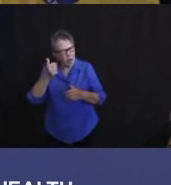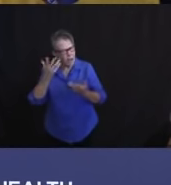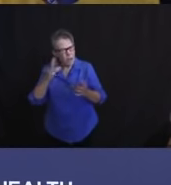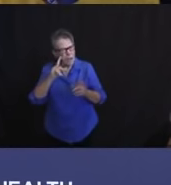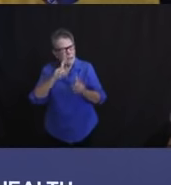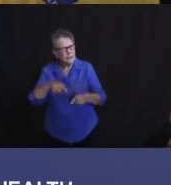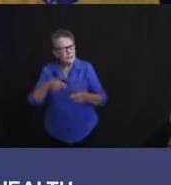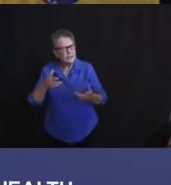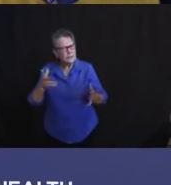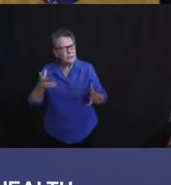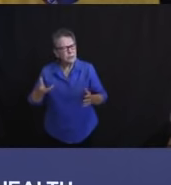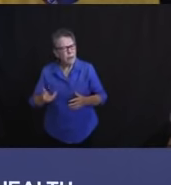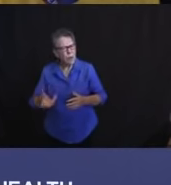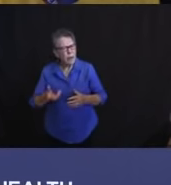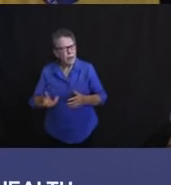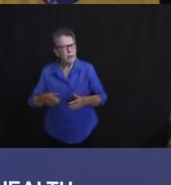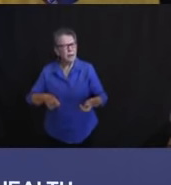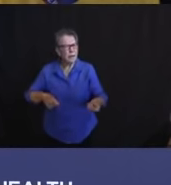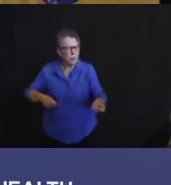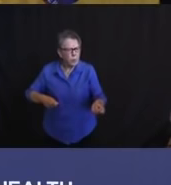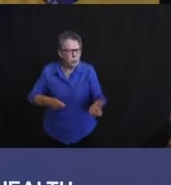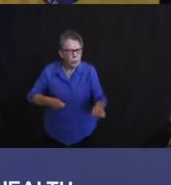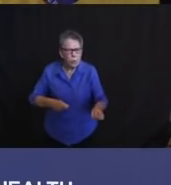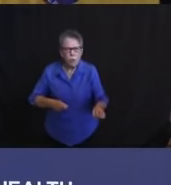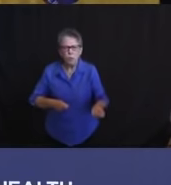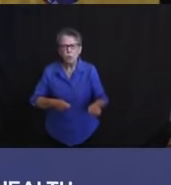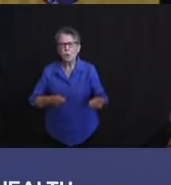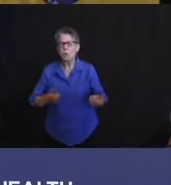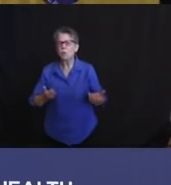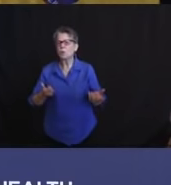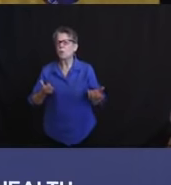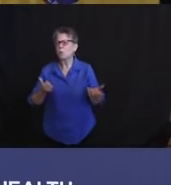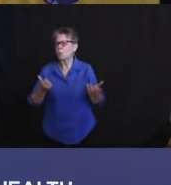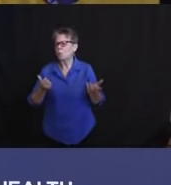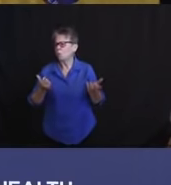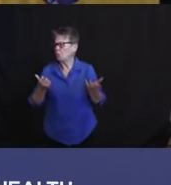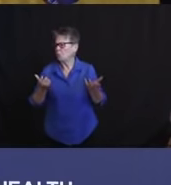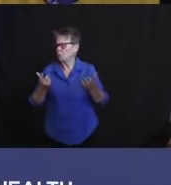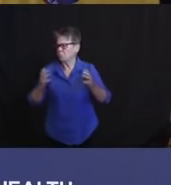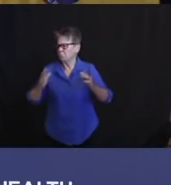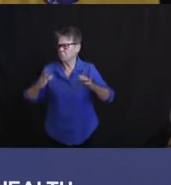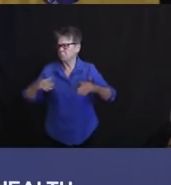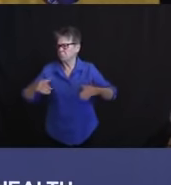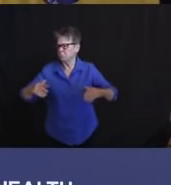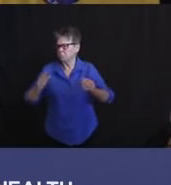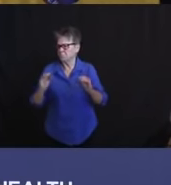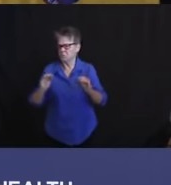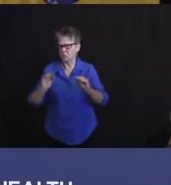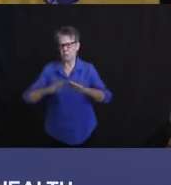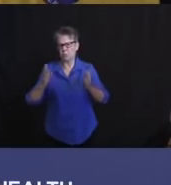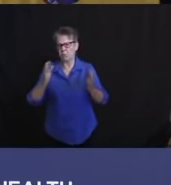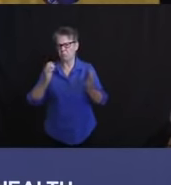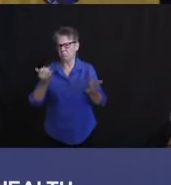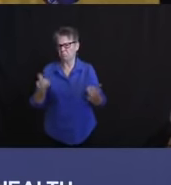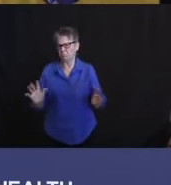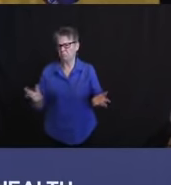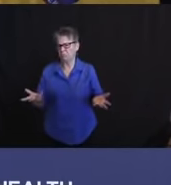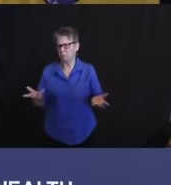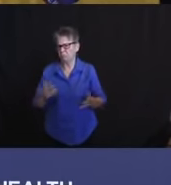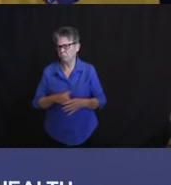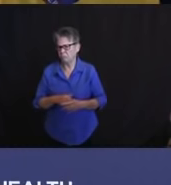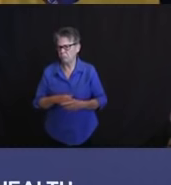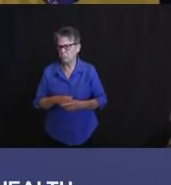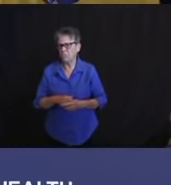bowling than pool, but we'll come back to you on that. Casinos, the good thing about casinos, first of all, the entities themselves will